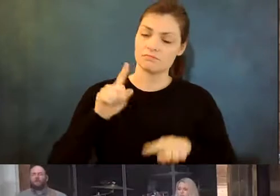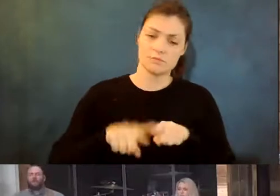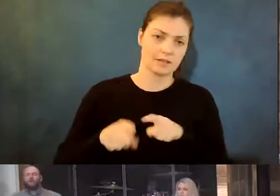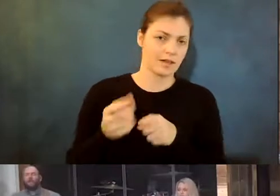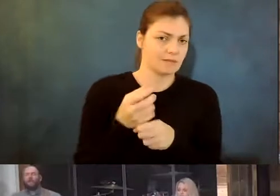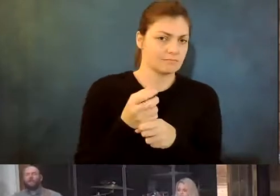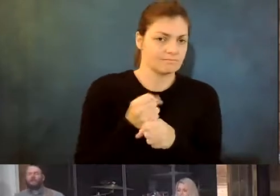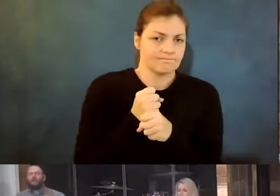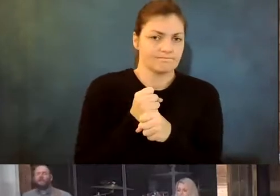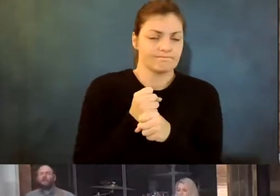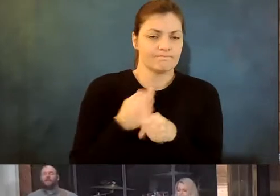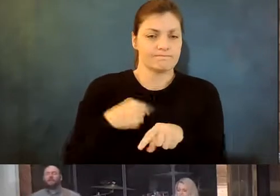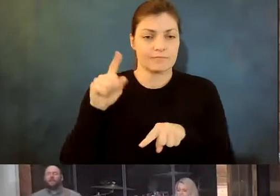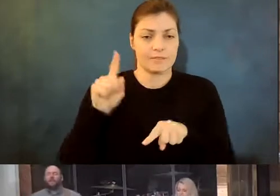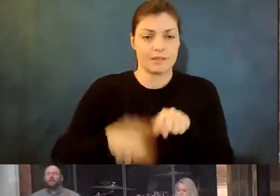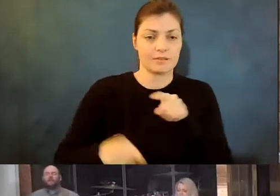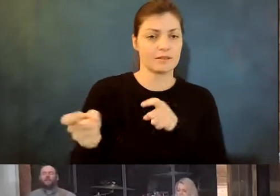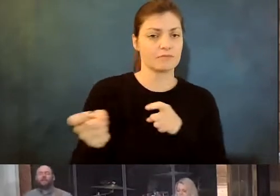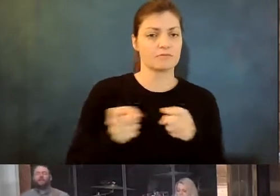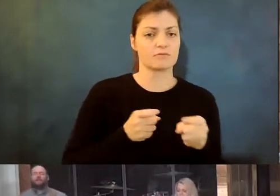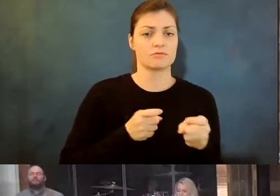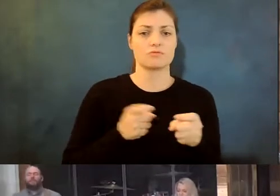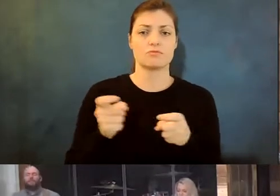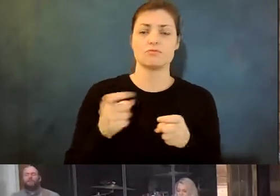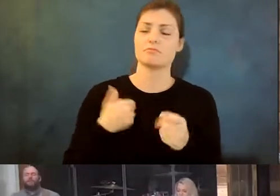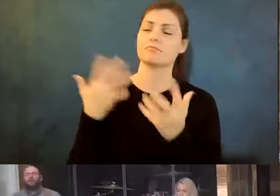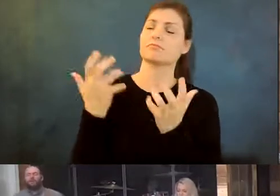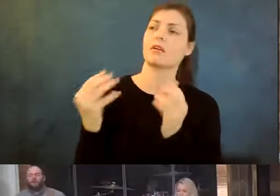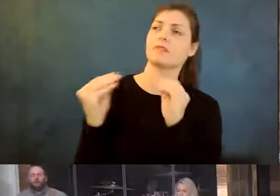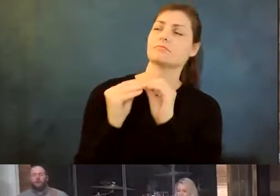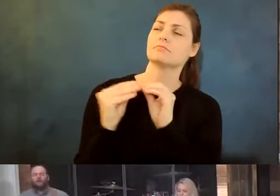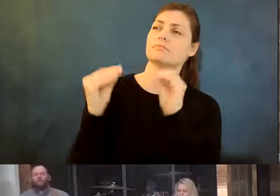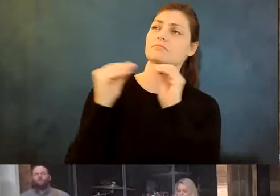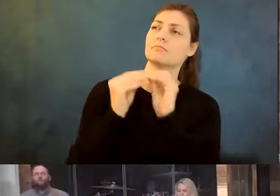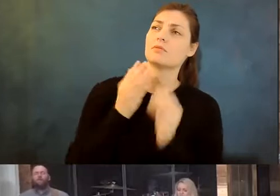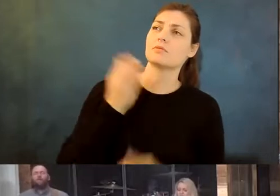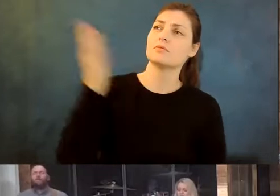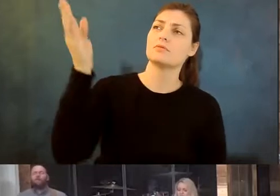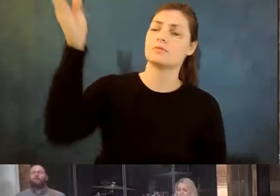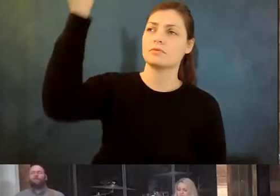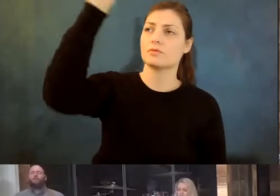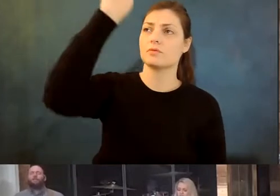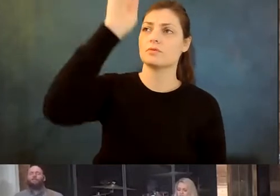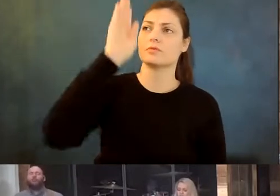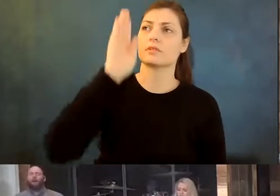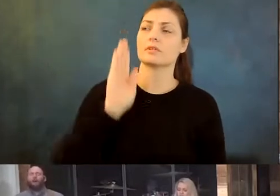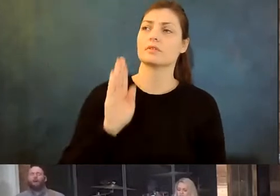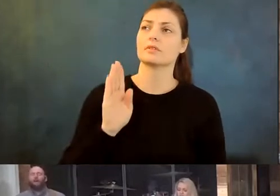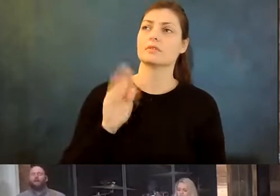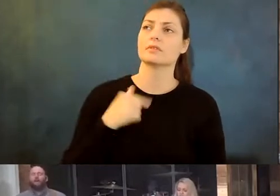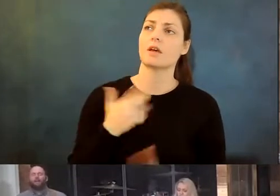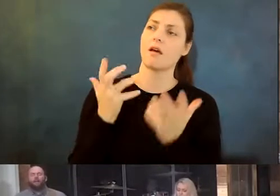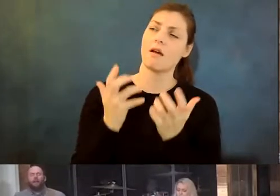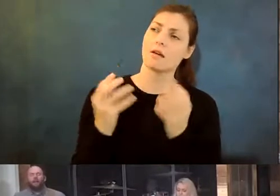soul that I can't contain, that I can't control, 'cause I want more of you,